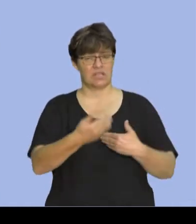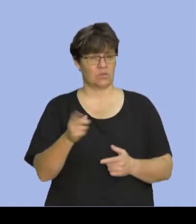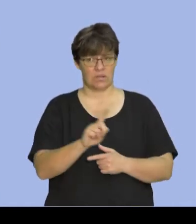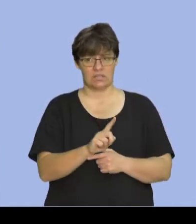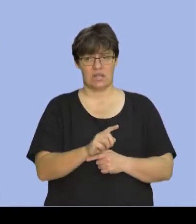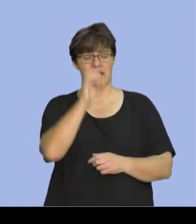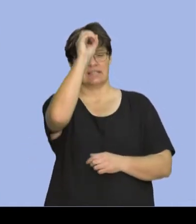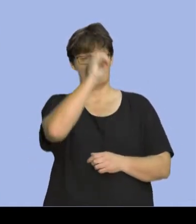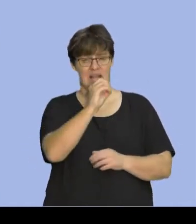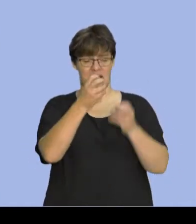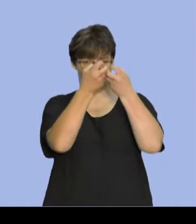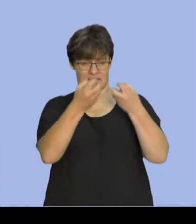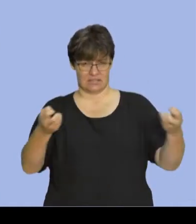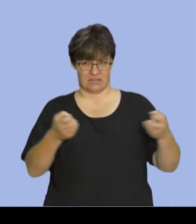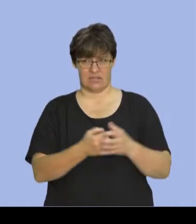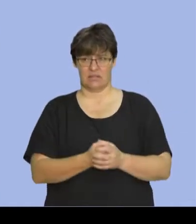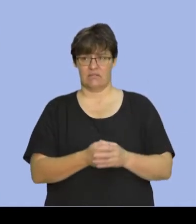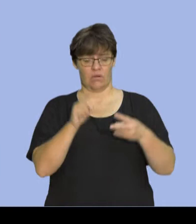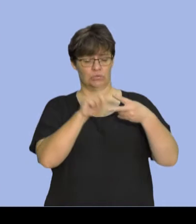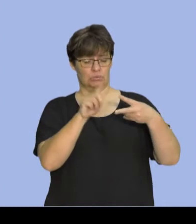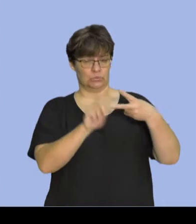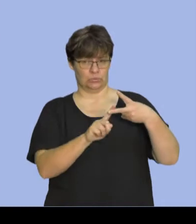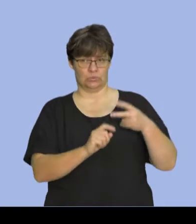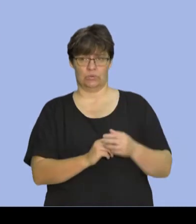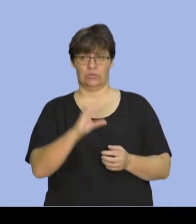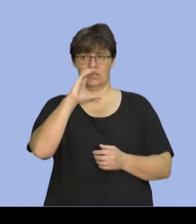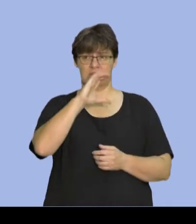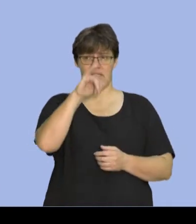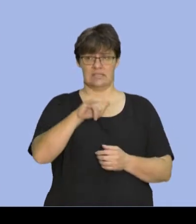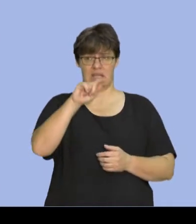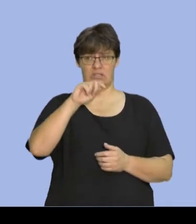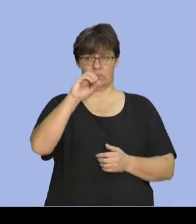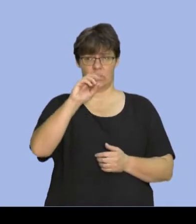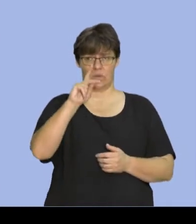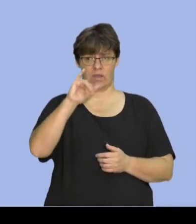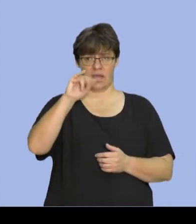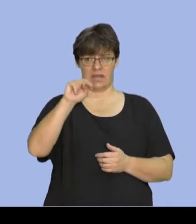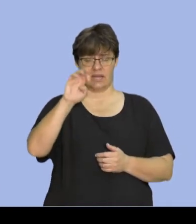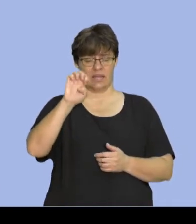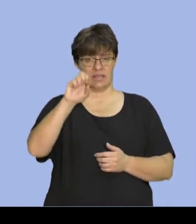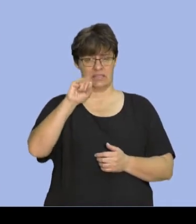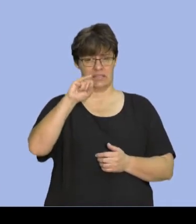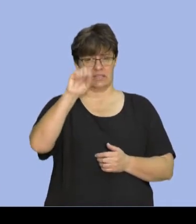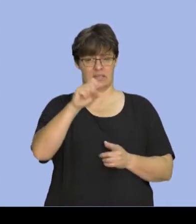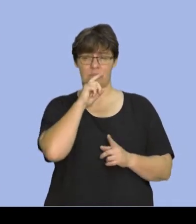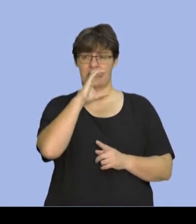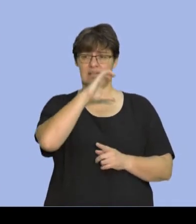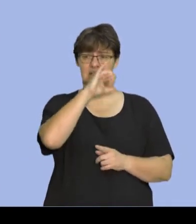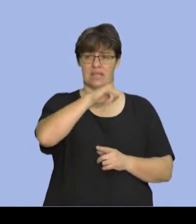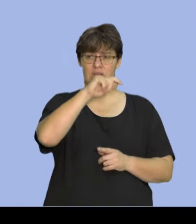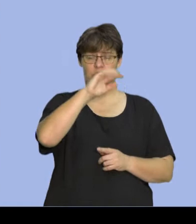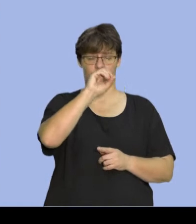cell division consisting of two steps: cytokinesis, which is the cytoplasm,